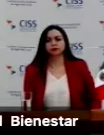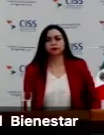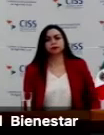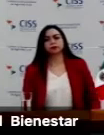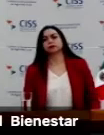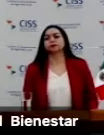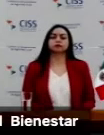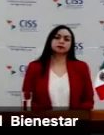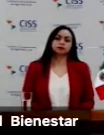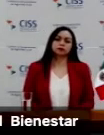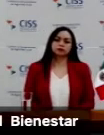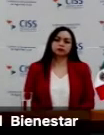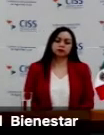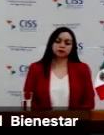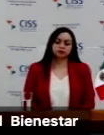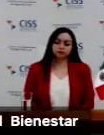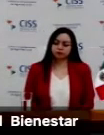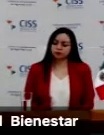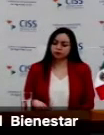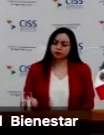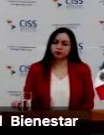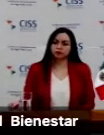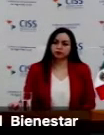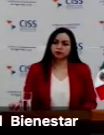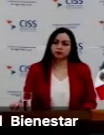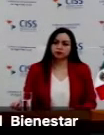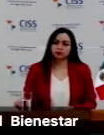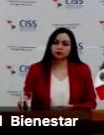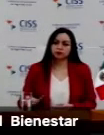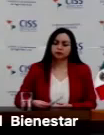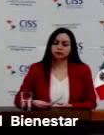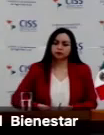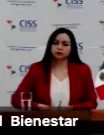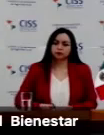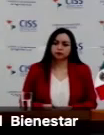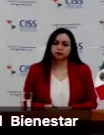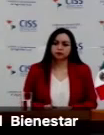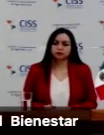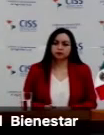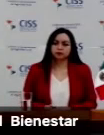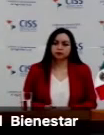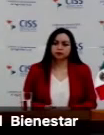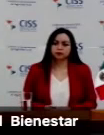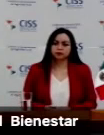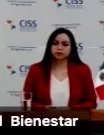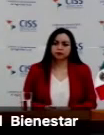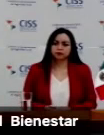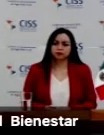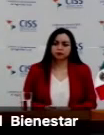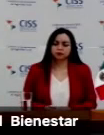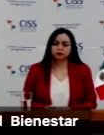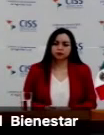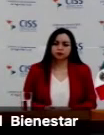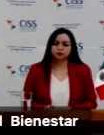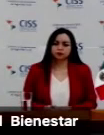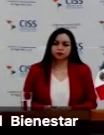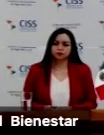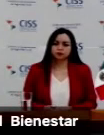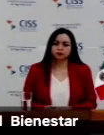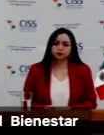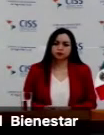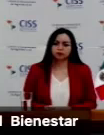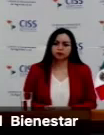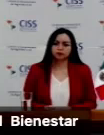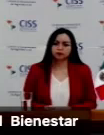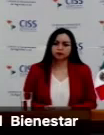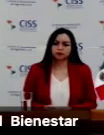Riadid, Riadis is the Latin American network of non-government organization with people